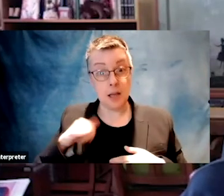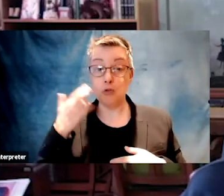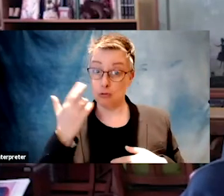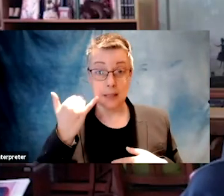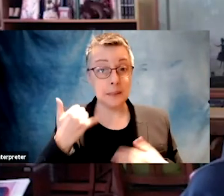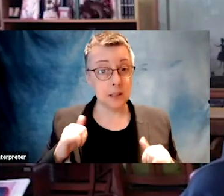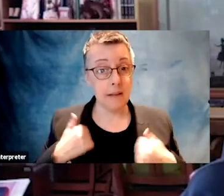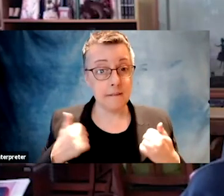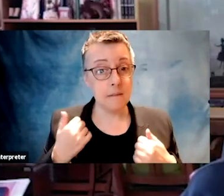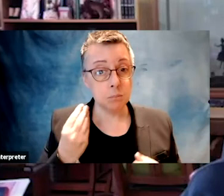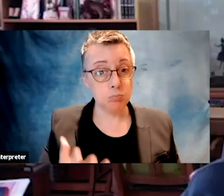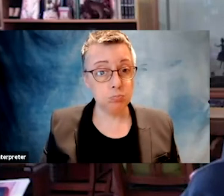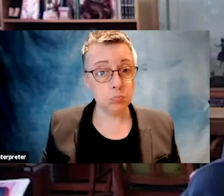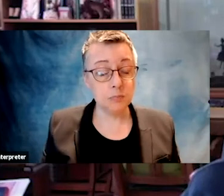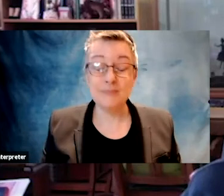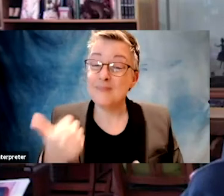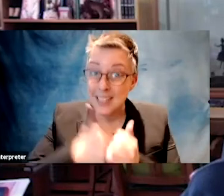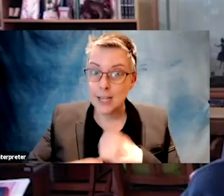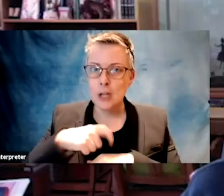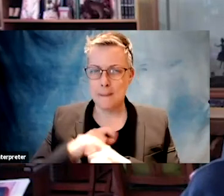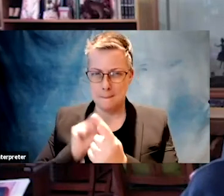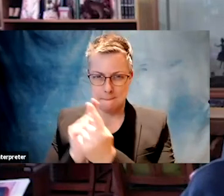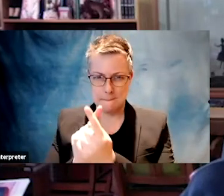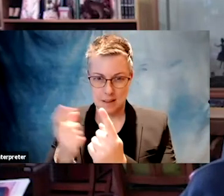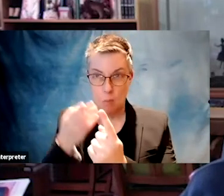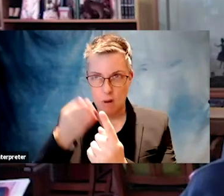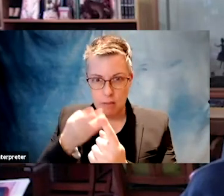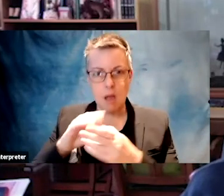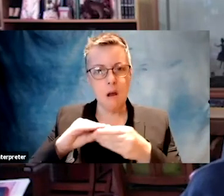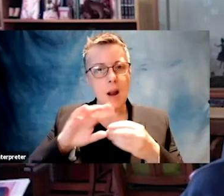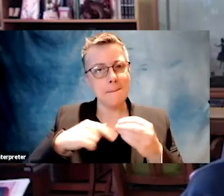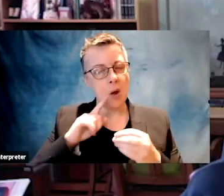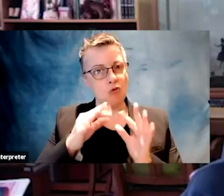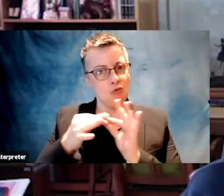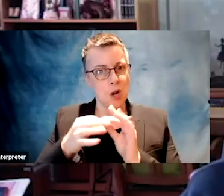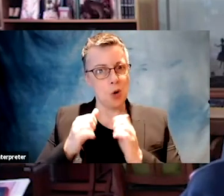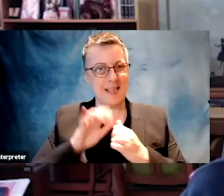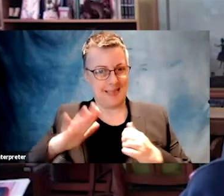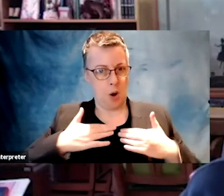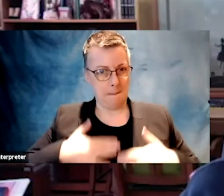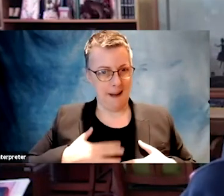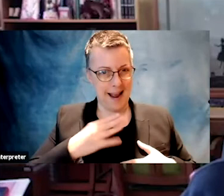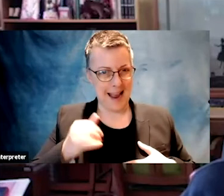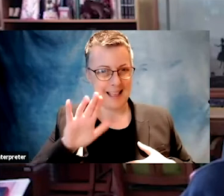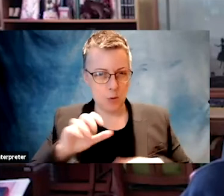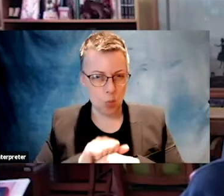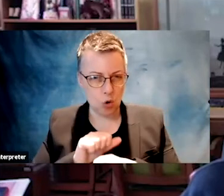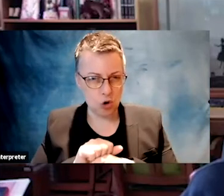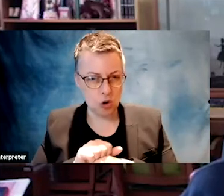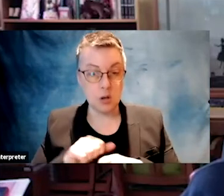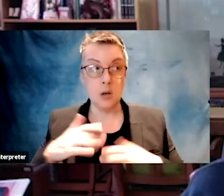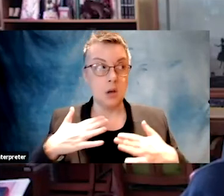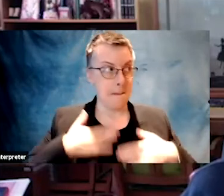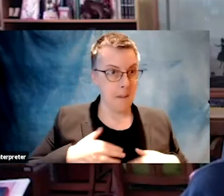Each time I meet somebody and they tell me about the relationship between their bodies and their work, their